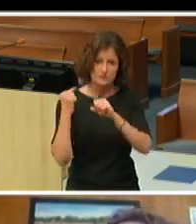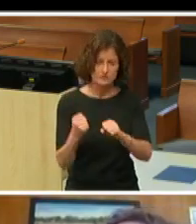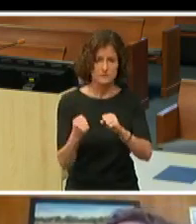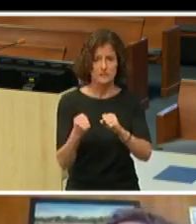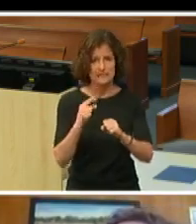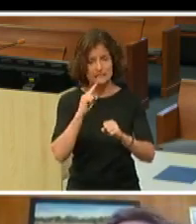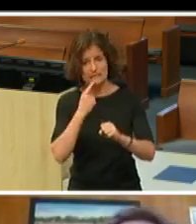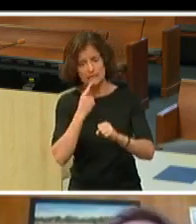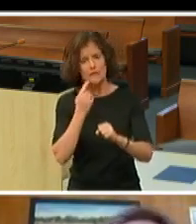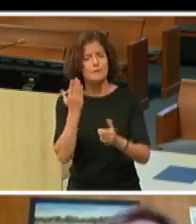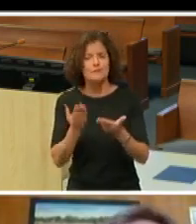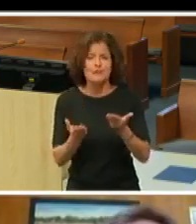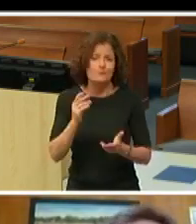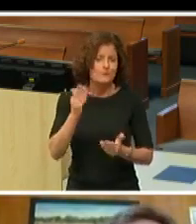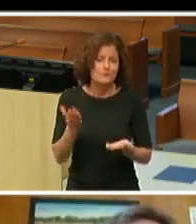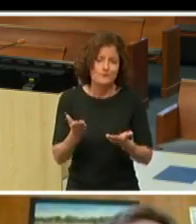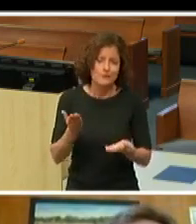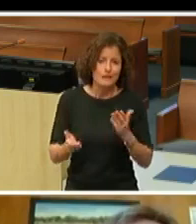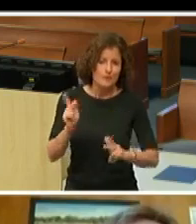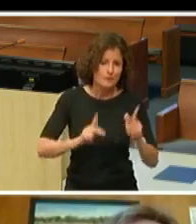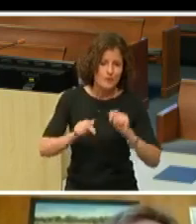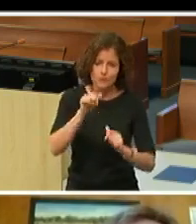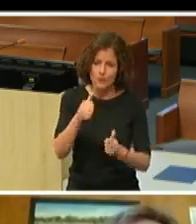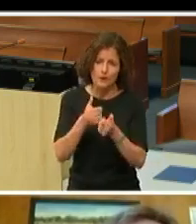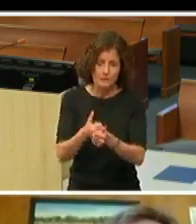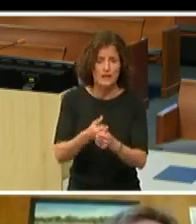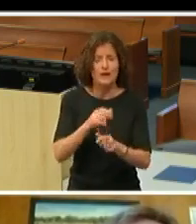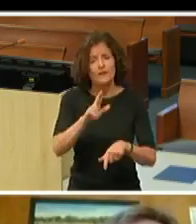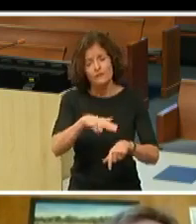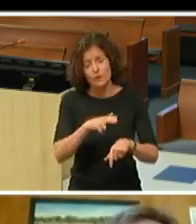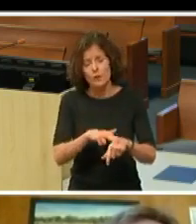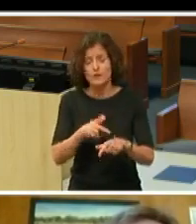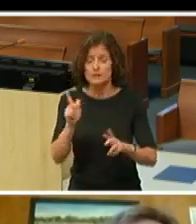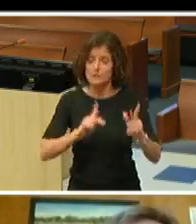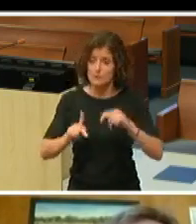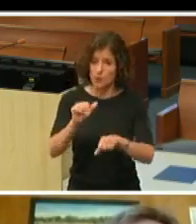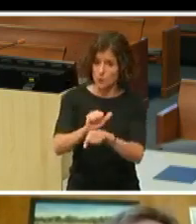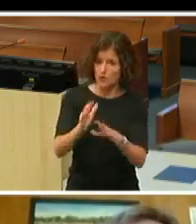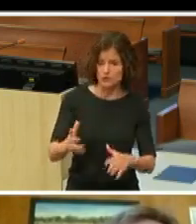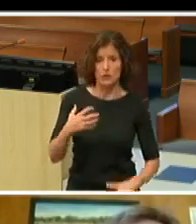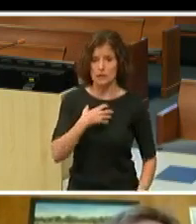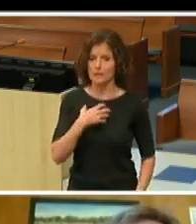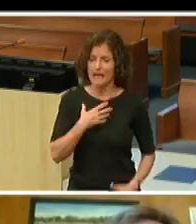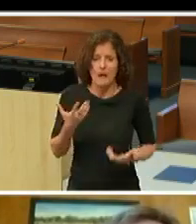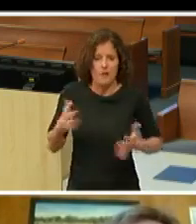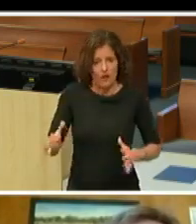not get compliance. And we will get complaints from workers. I'm getting them already.